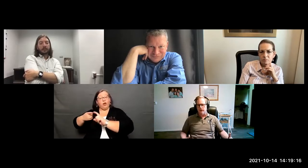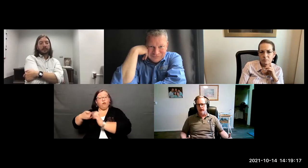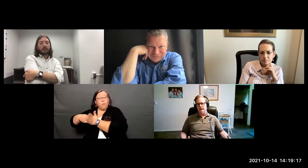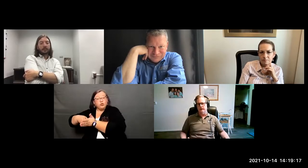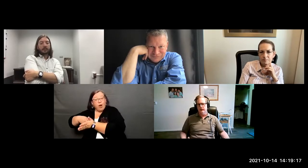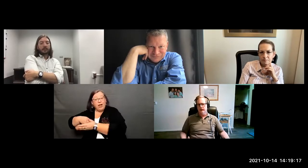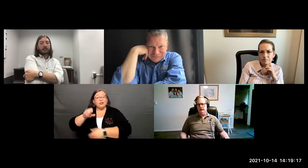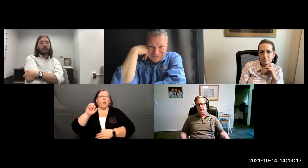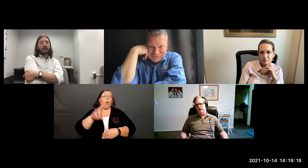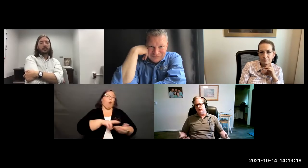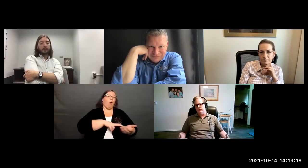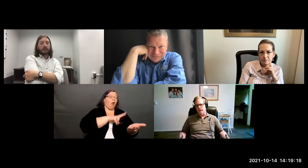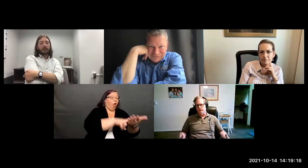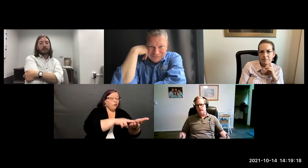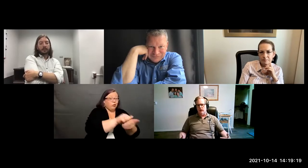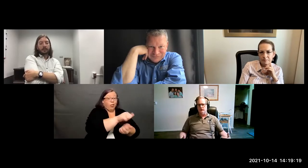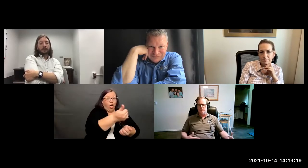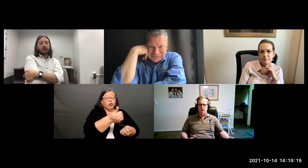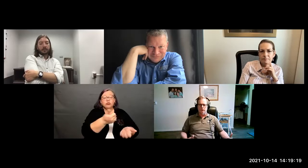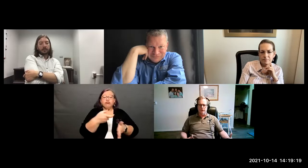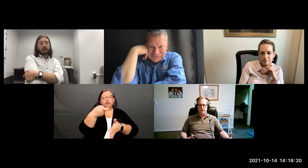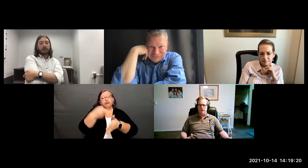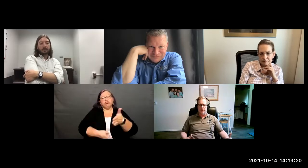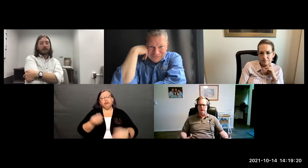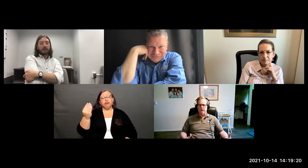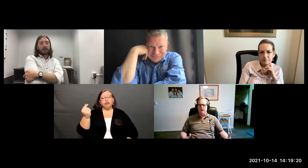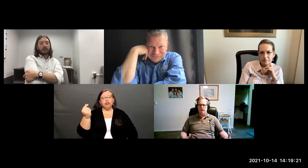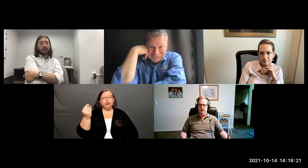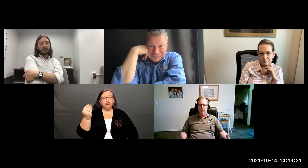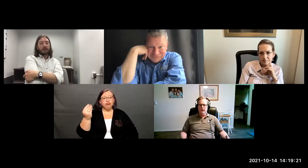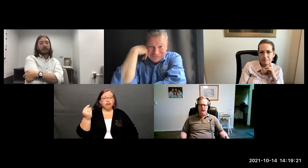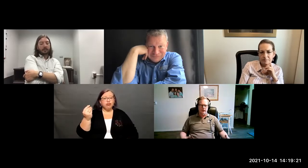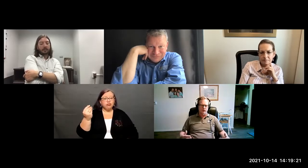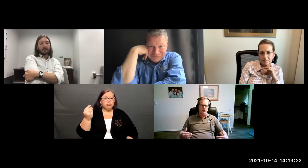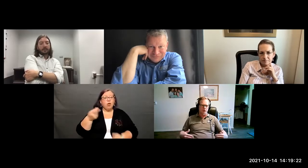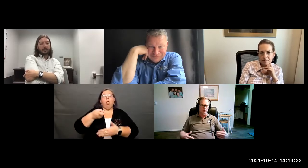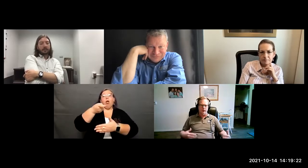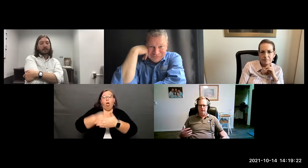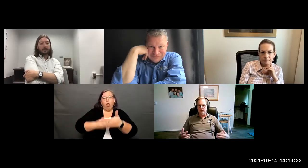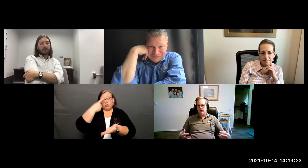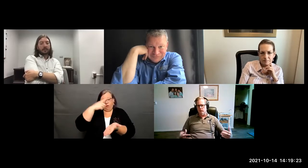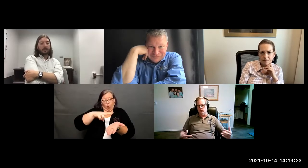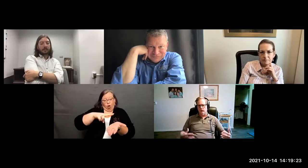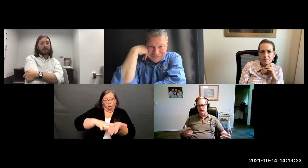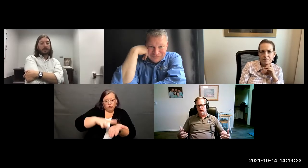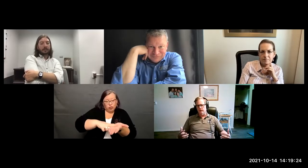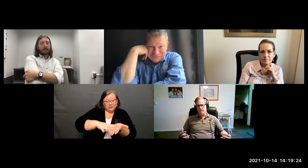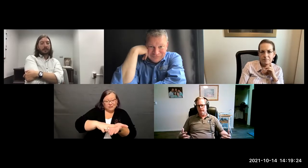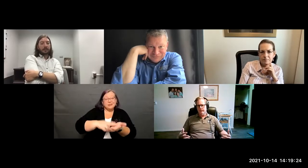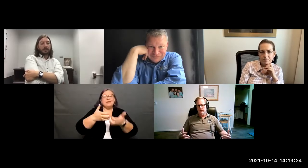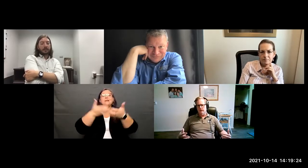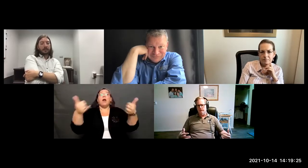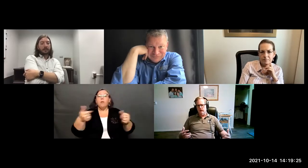with contracting that are different from costs that go with research activities. And so we would have to work